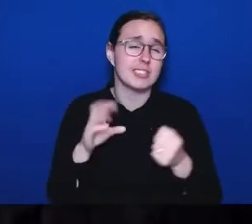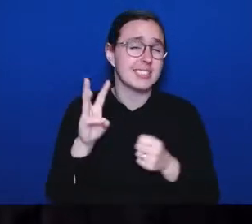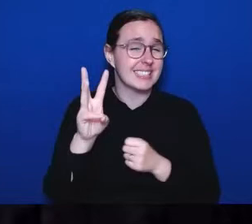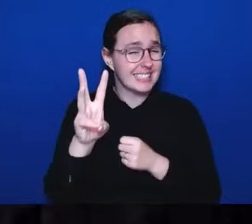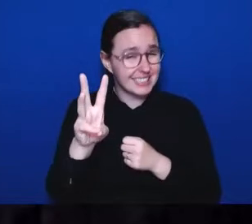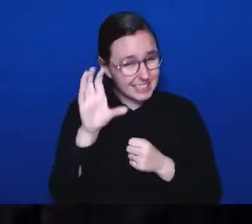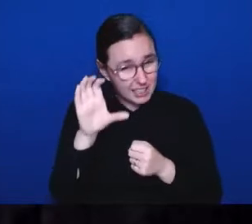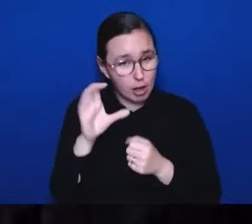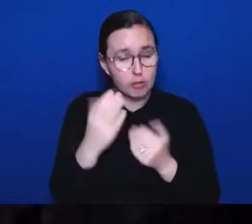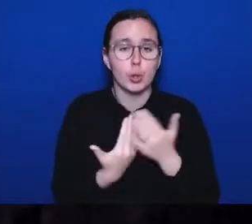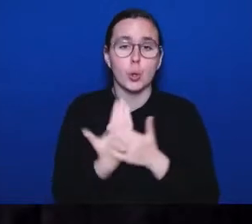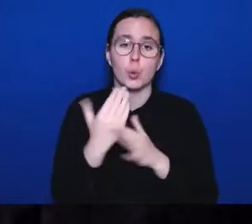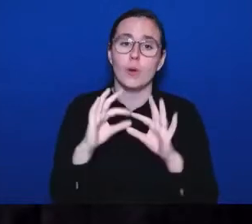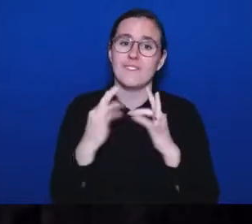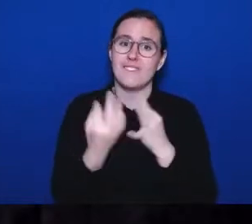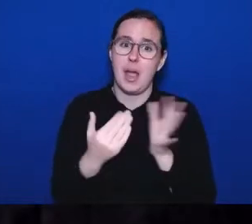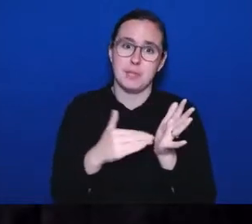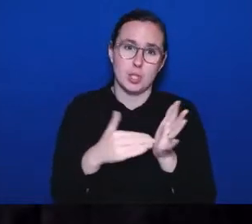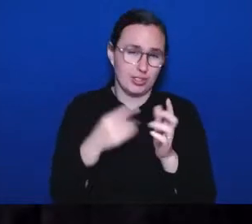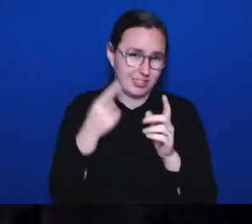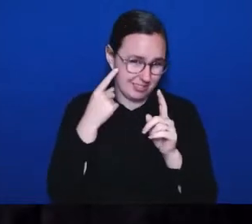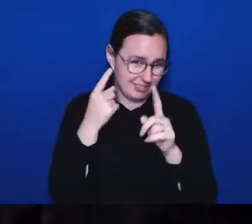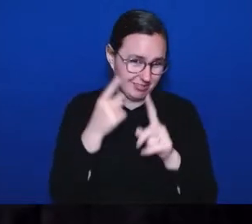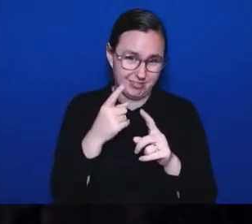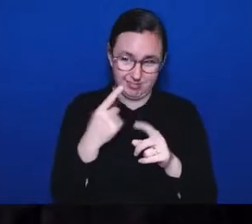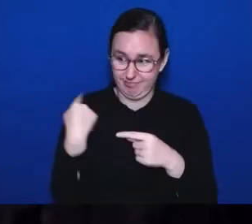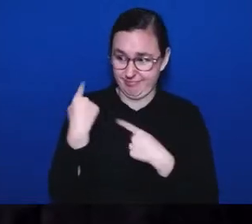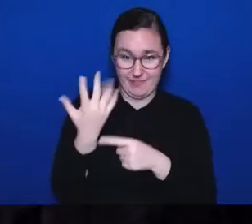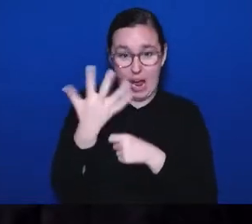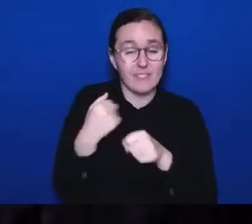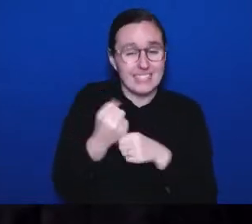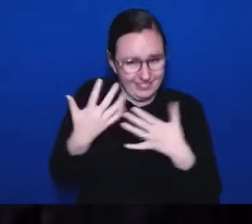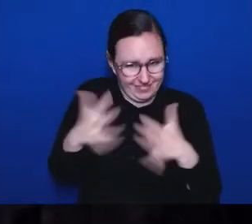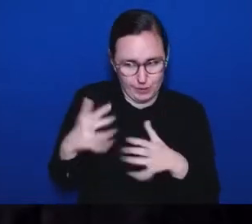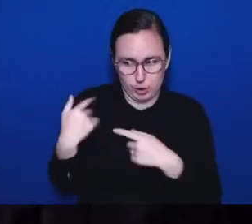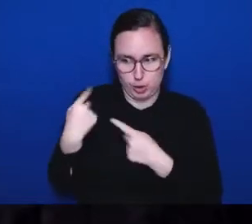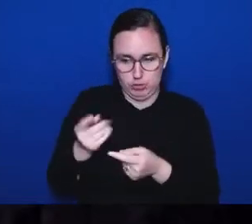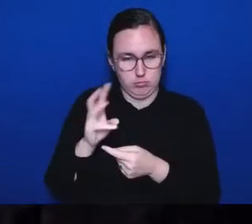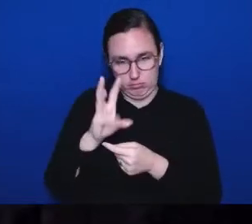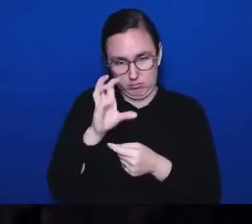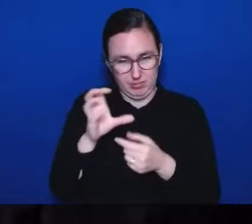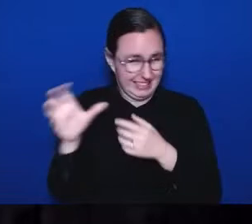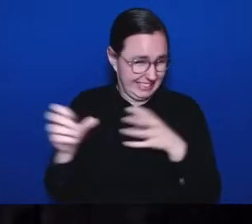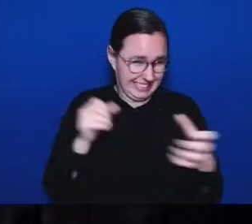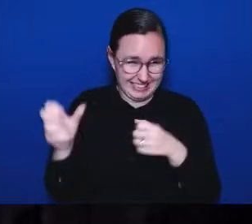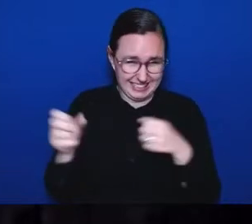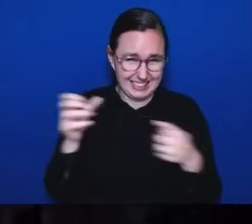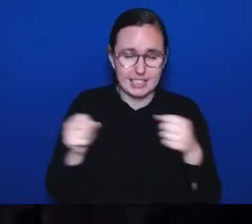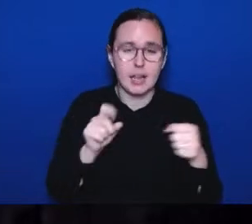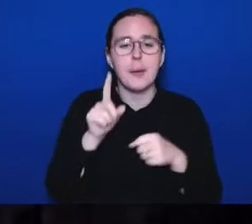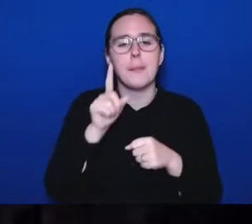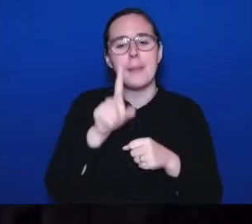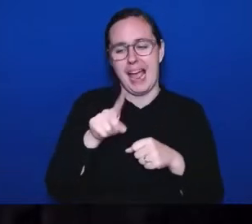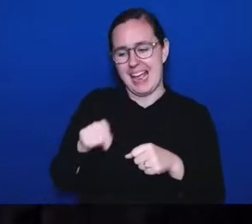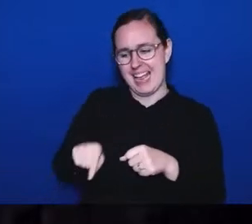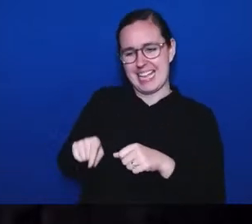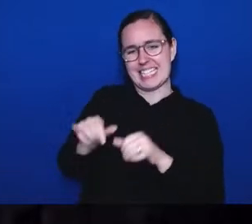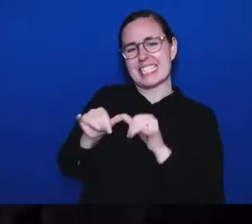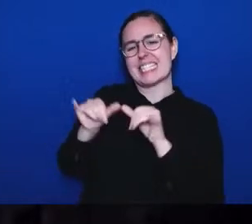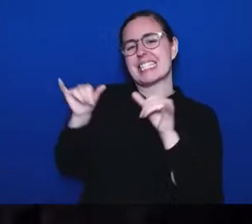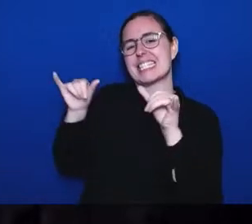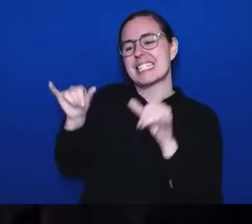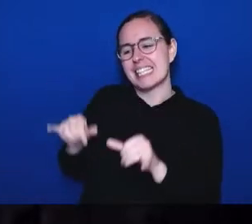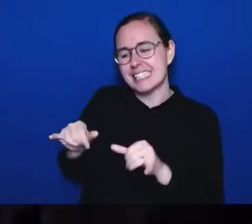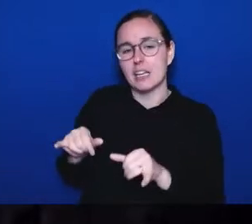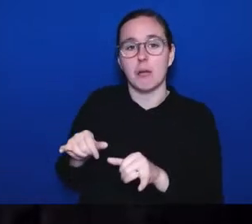and yet we've also added dramatically to the demands on the system, and we're living through two public health